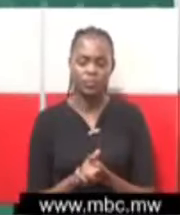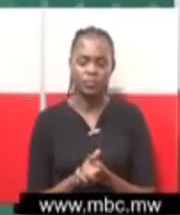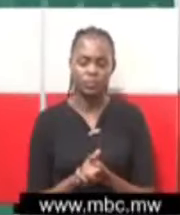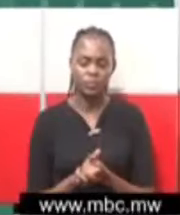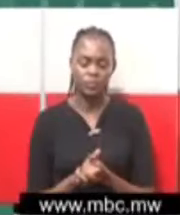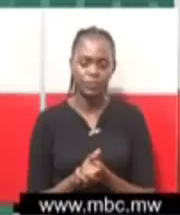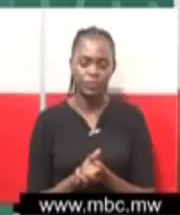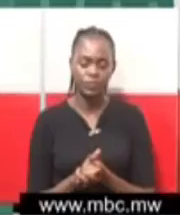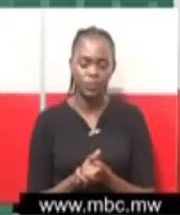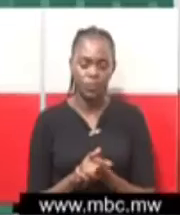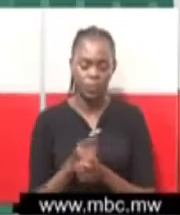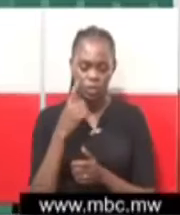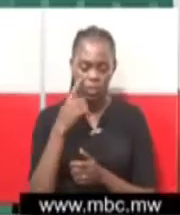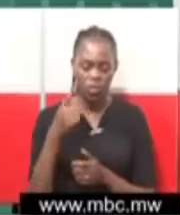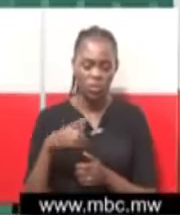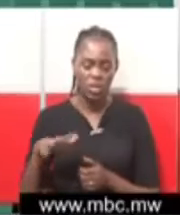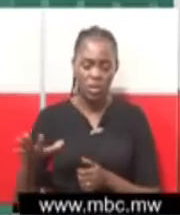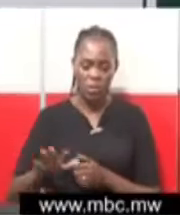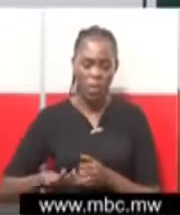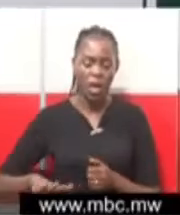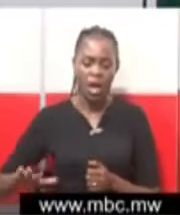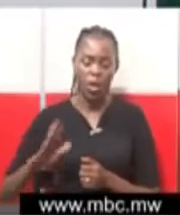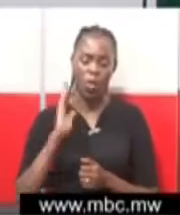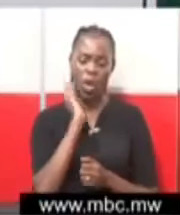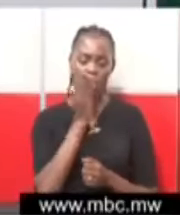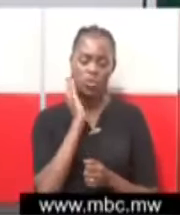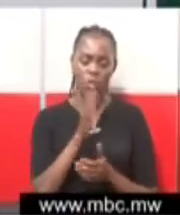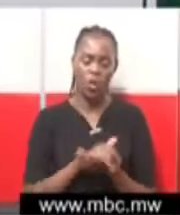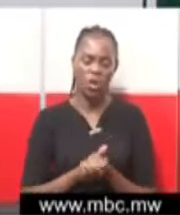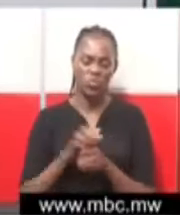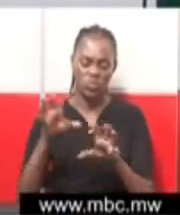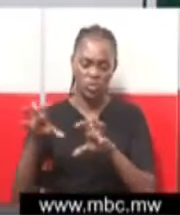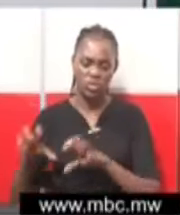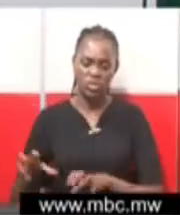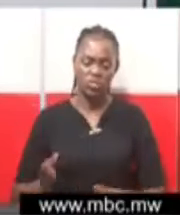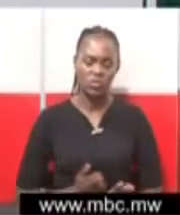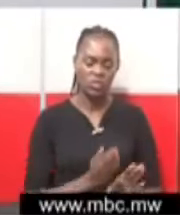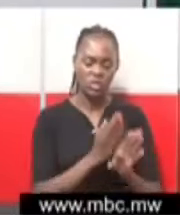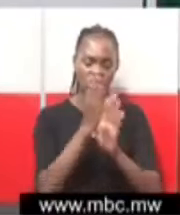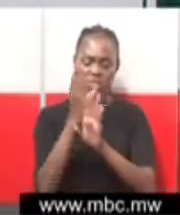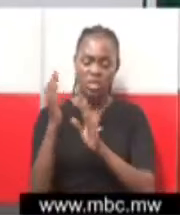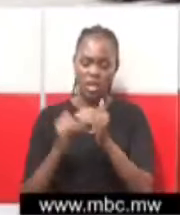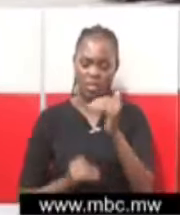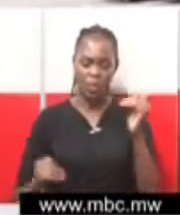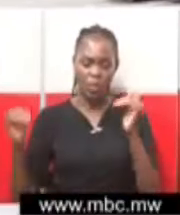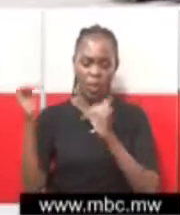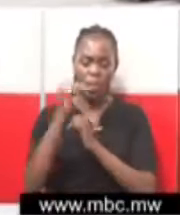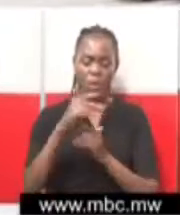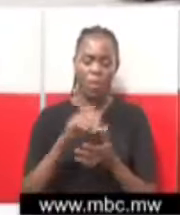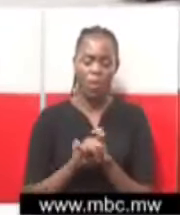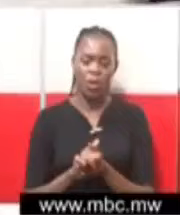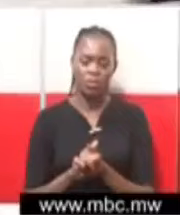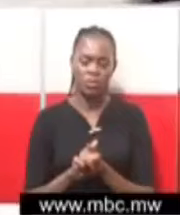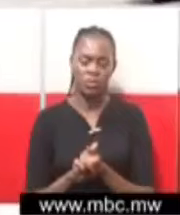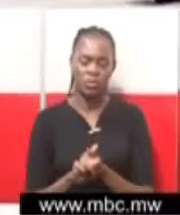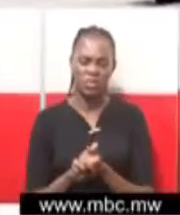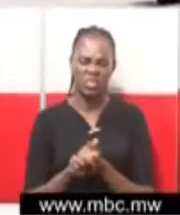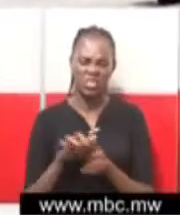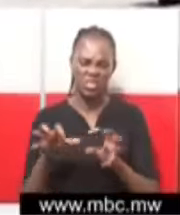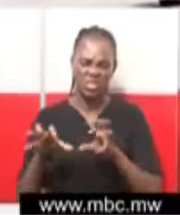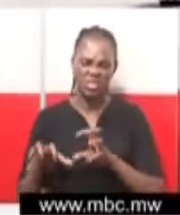showing to you a new port with an equipment, modern equipment, with systems in